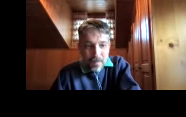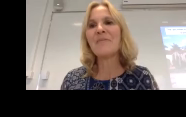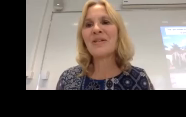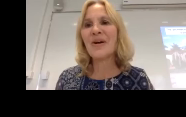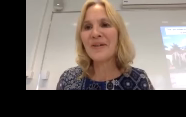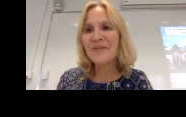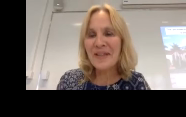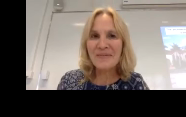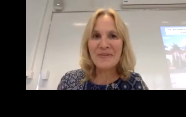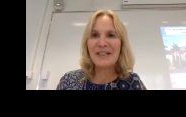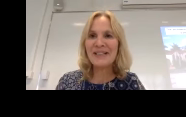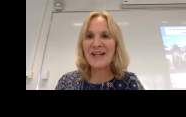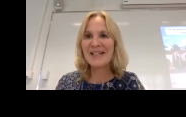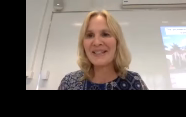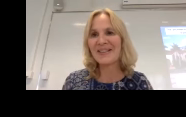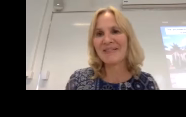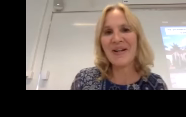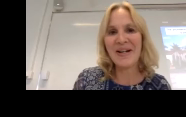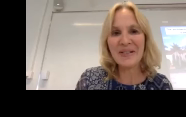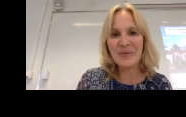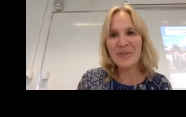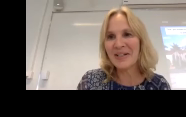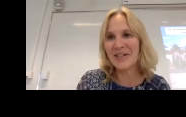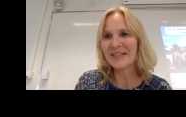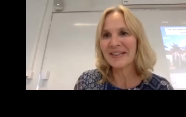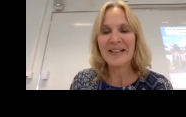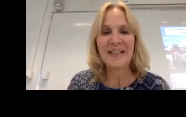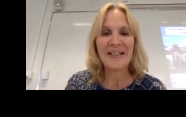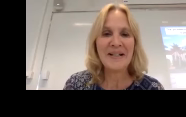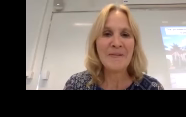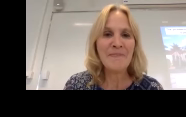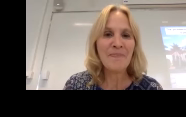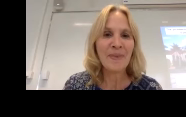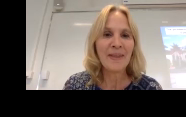Thank you very much, Carlo, for that really nice, kind introduction.